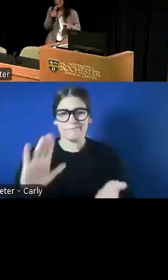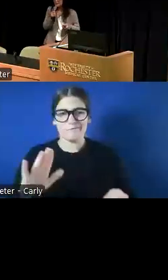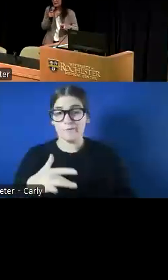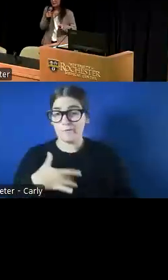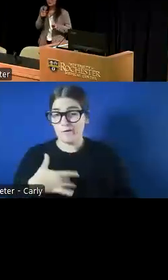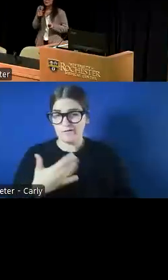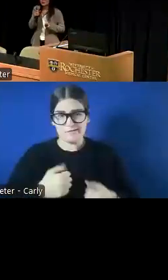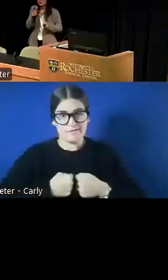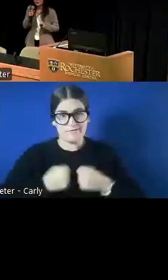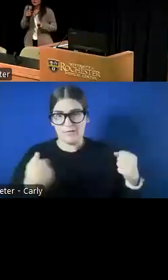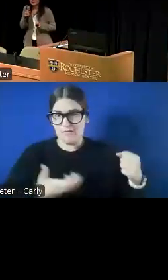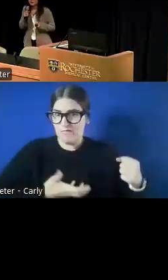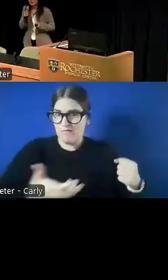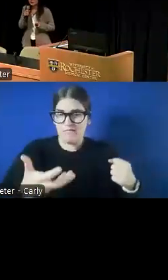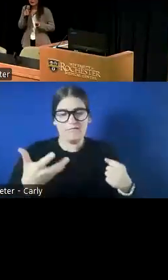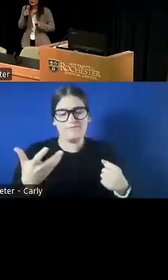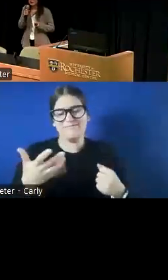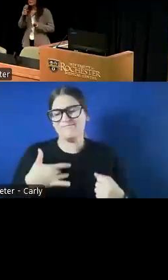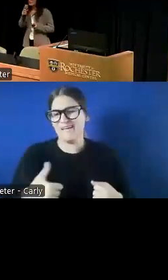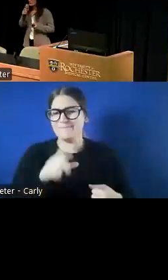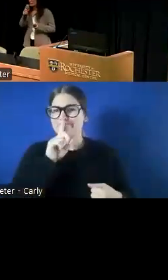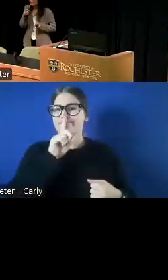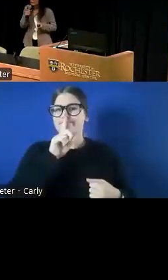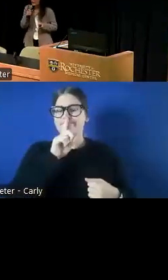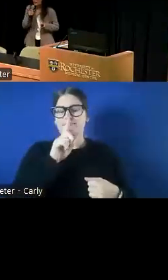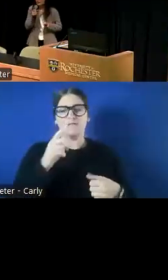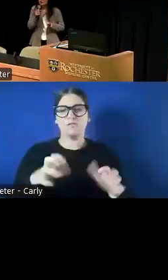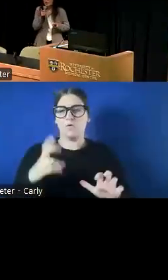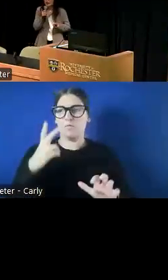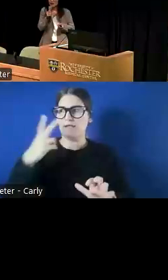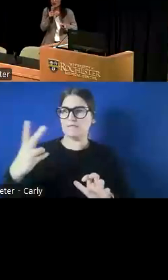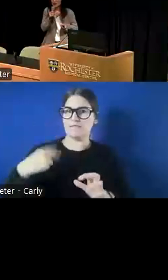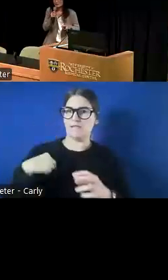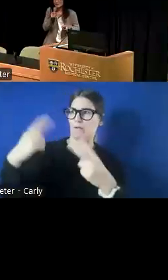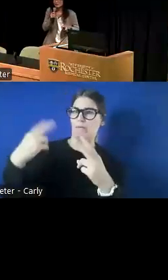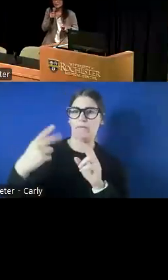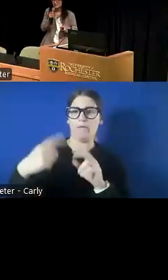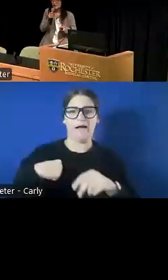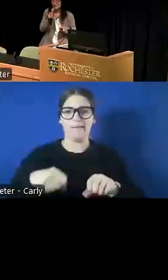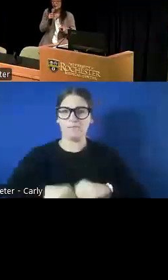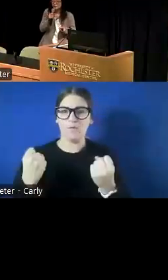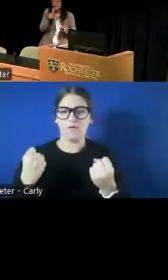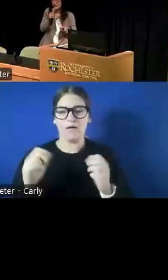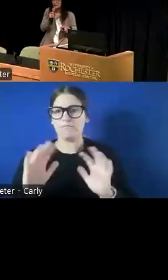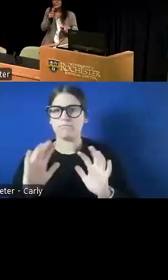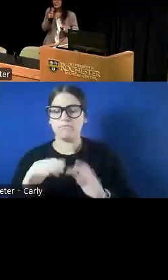vulnerabilities. People don't want to be labeled as broken, and service members tend to not